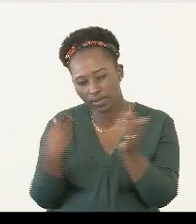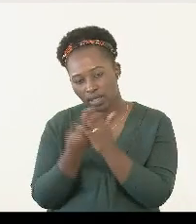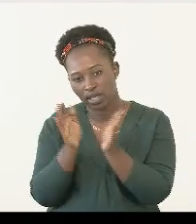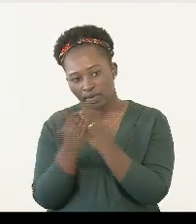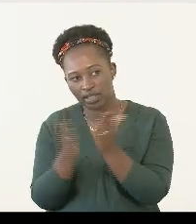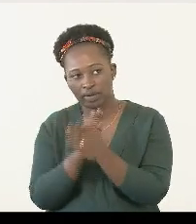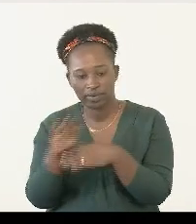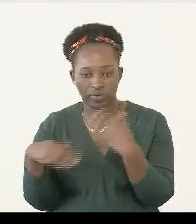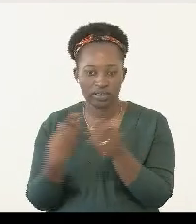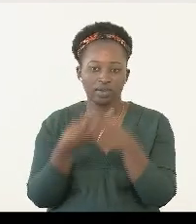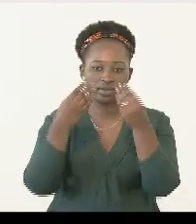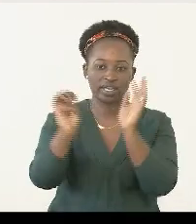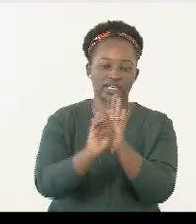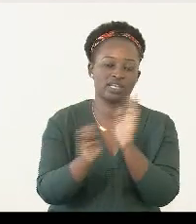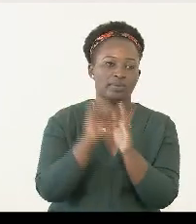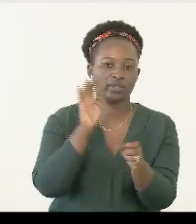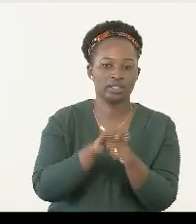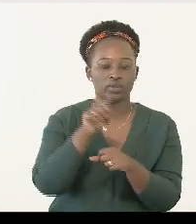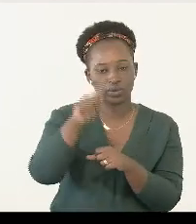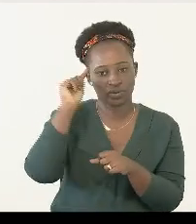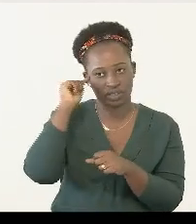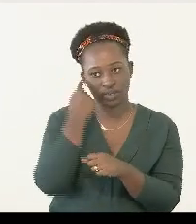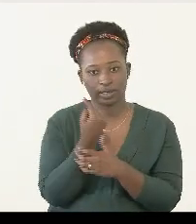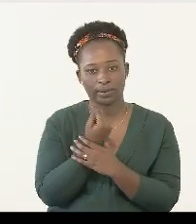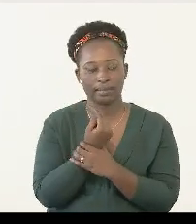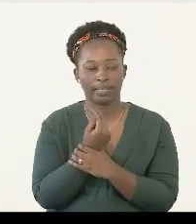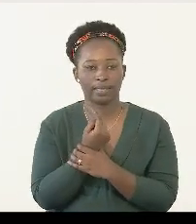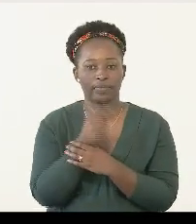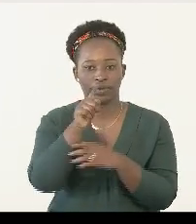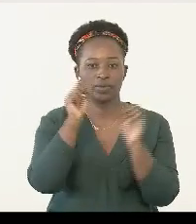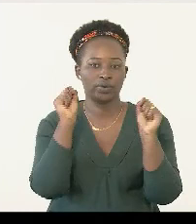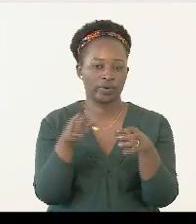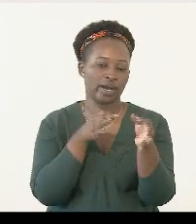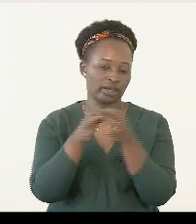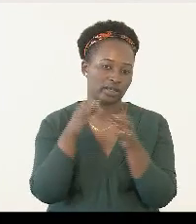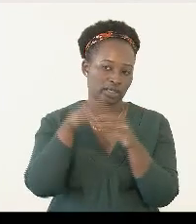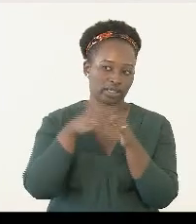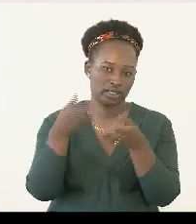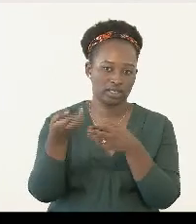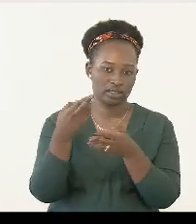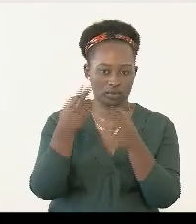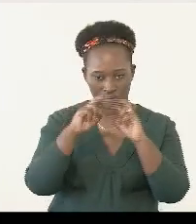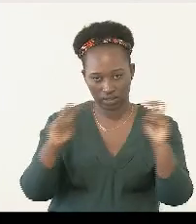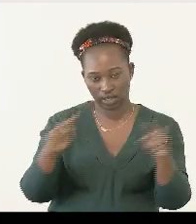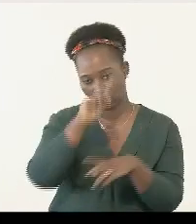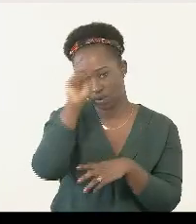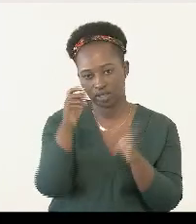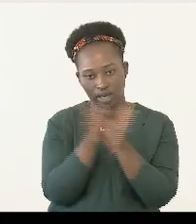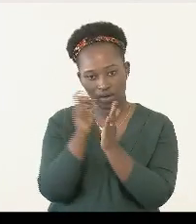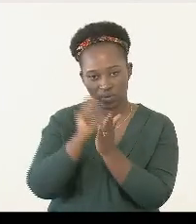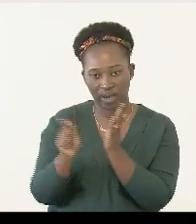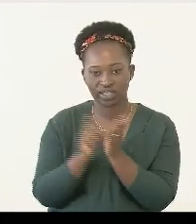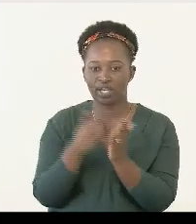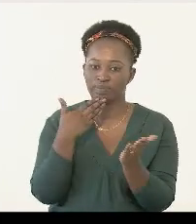and give a lot of examples that you think you can embed in this research question, and write a